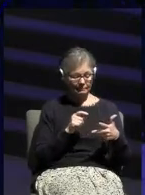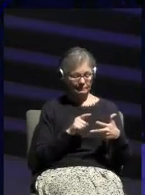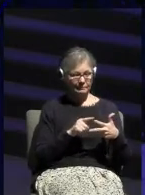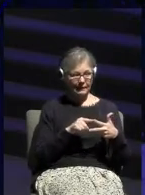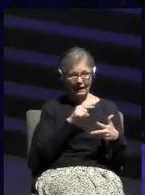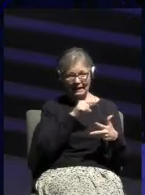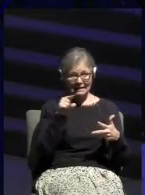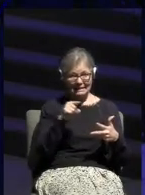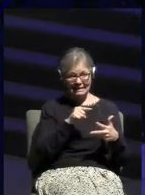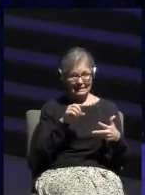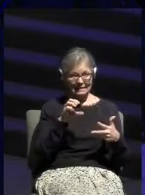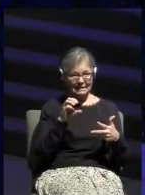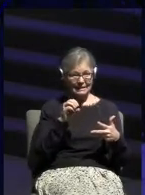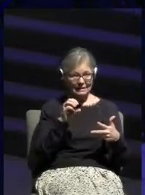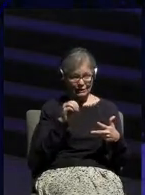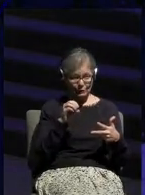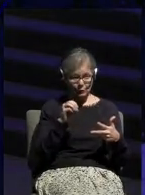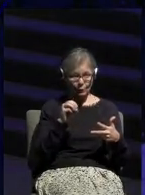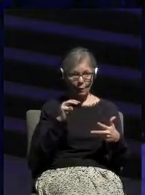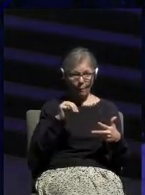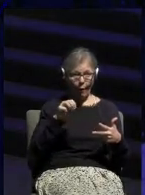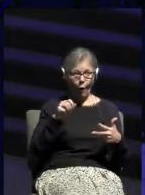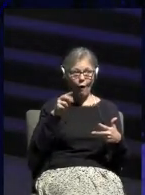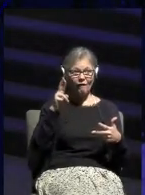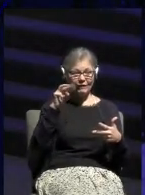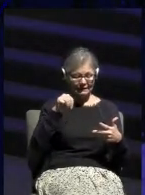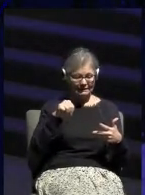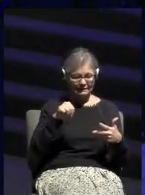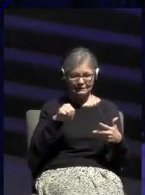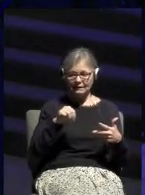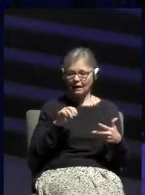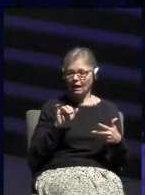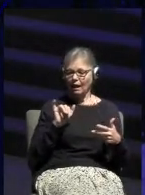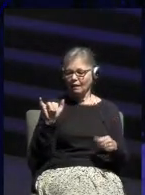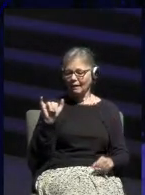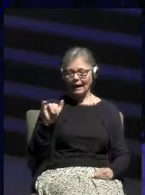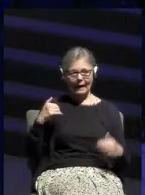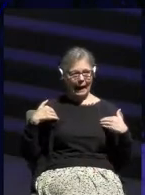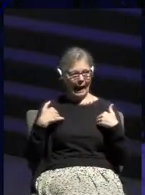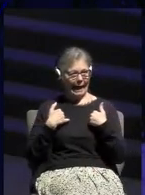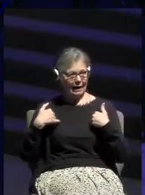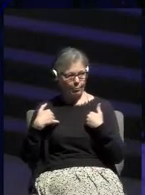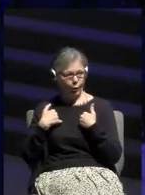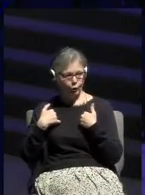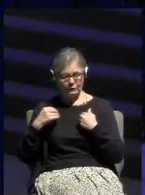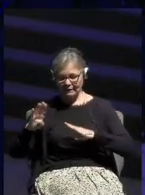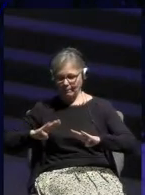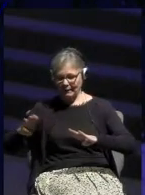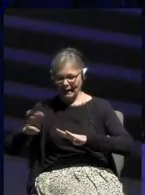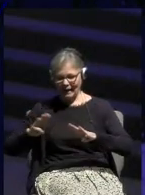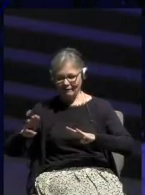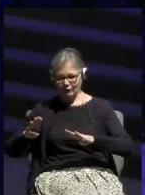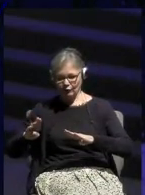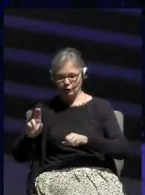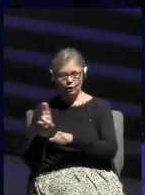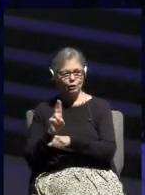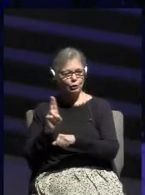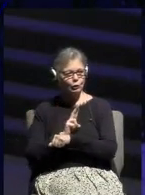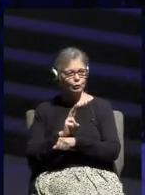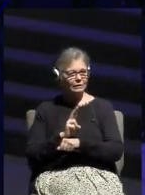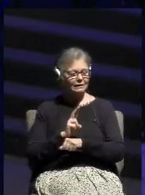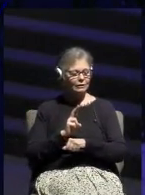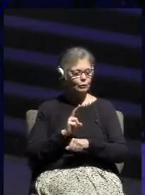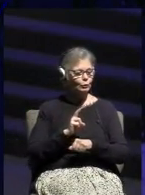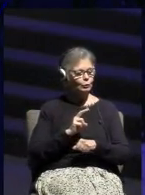Zoomorphism is when an animal's characteristics is used to describe an object,